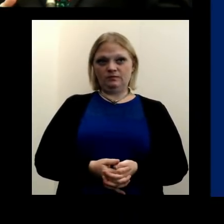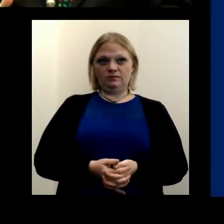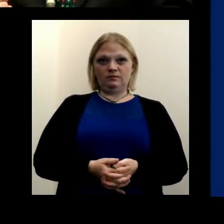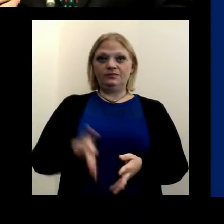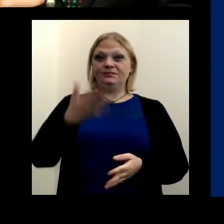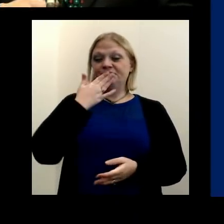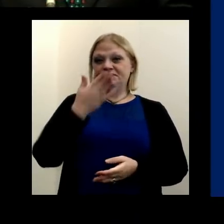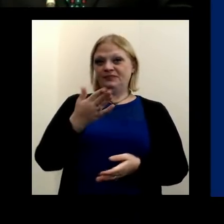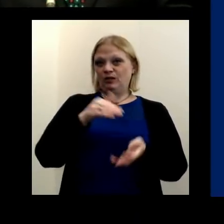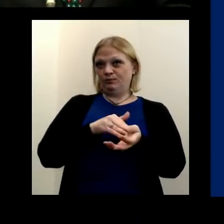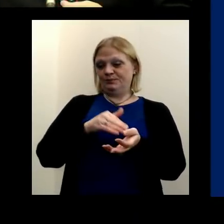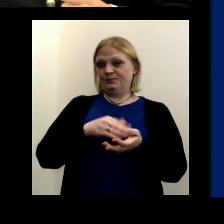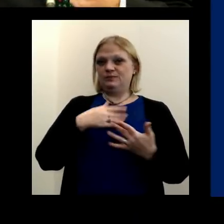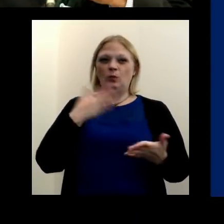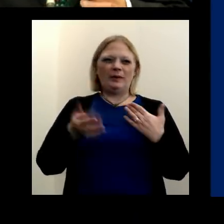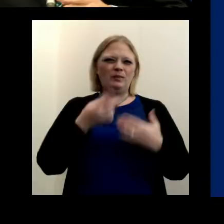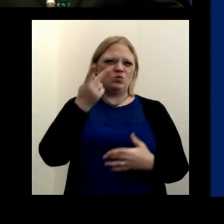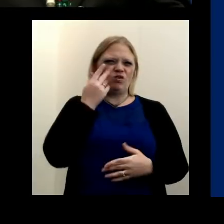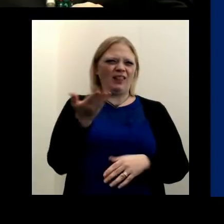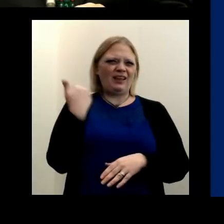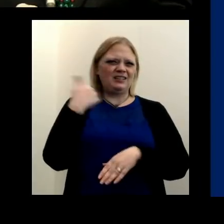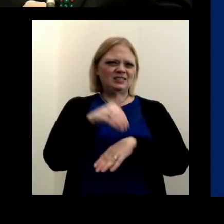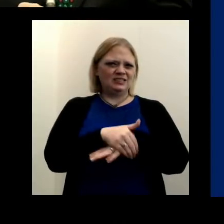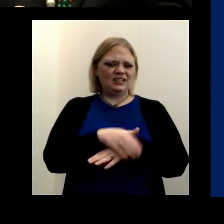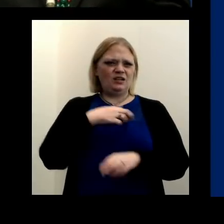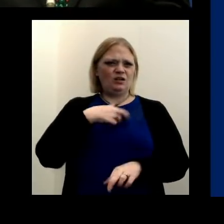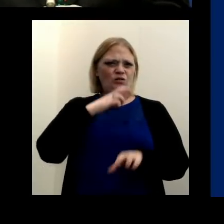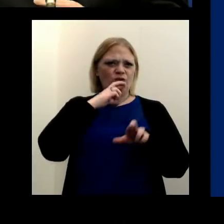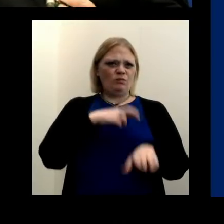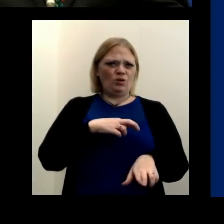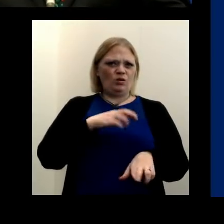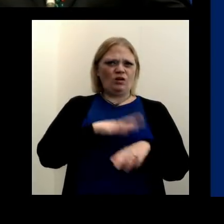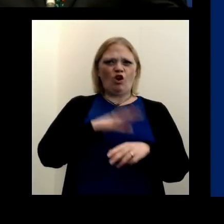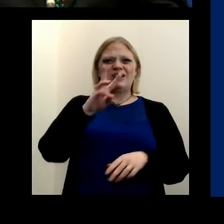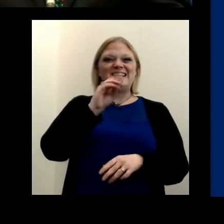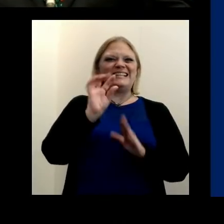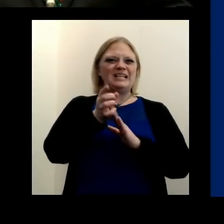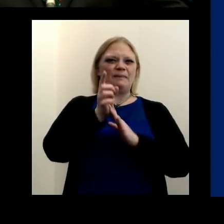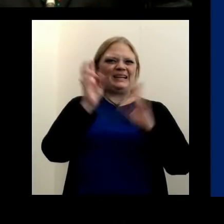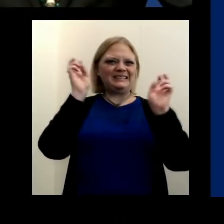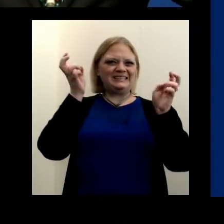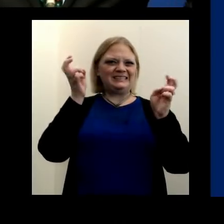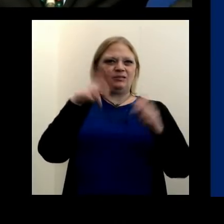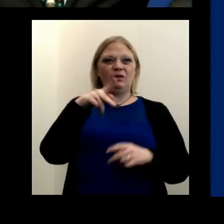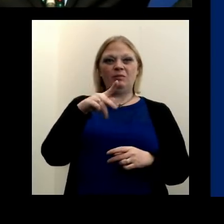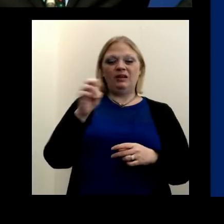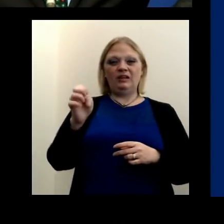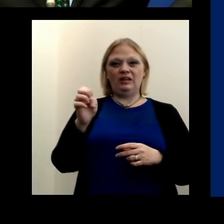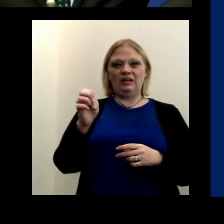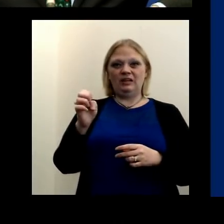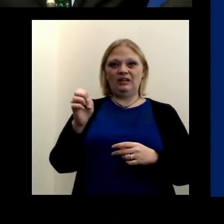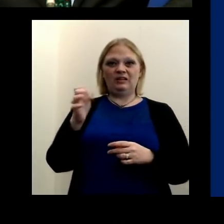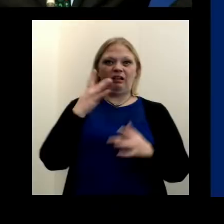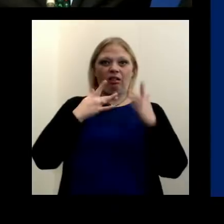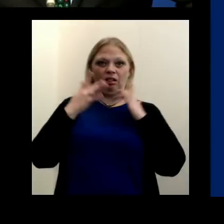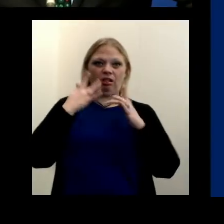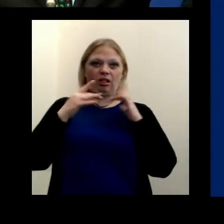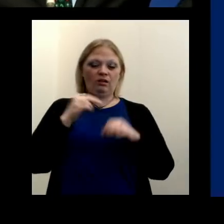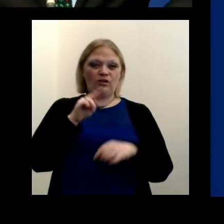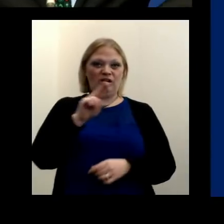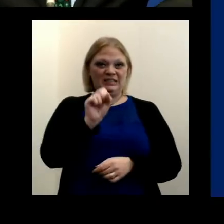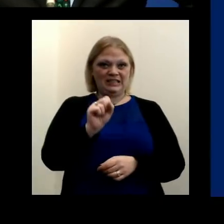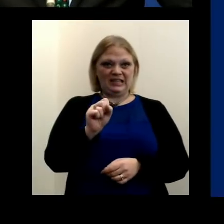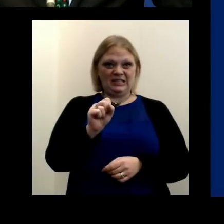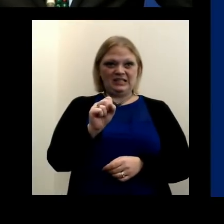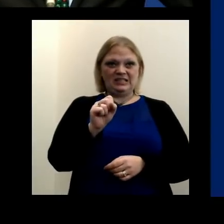Thank you, Dr. Burstein. You may have seen last night a report on 60 Minutes of PPE shortage in the United States, and that there is